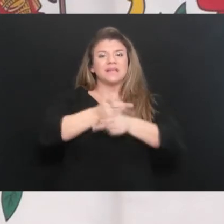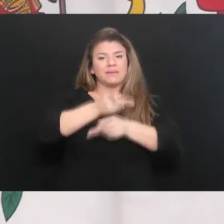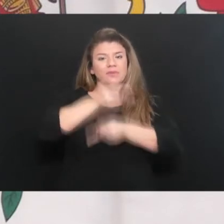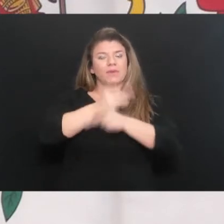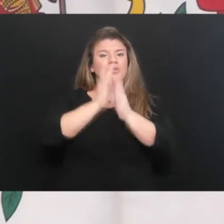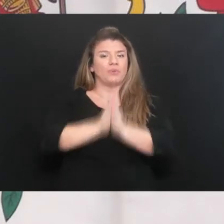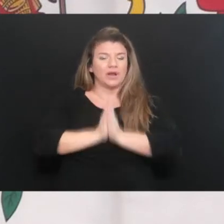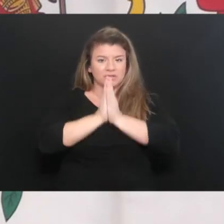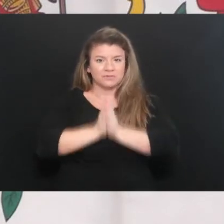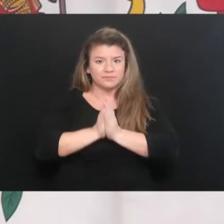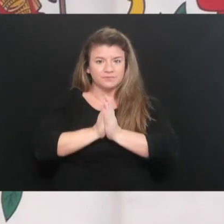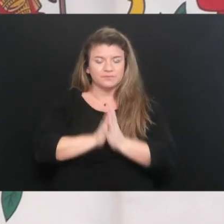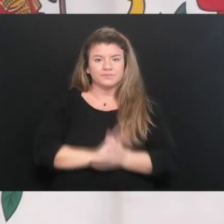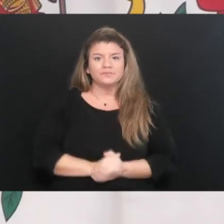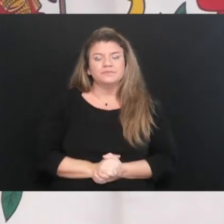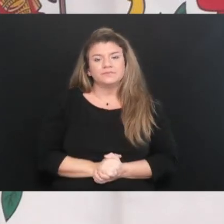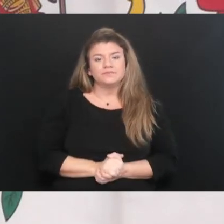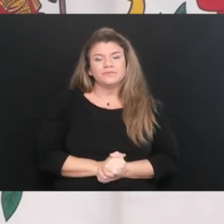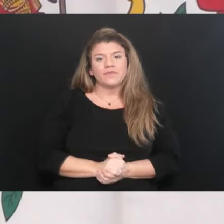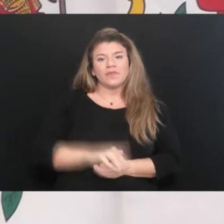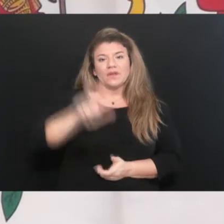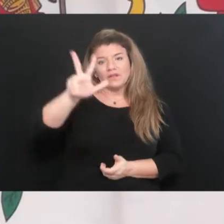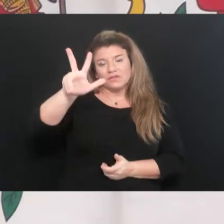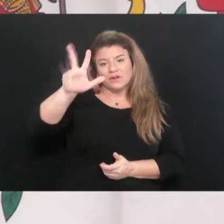prayers. The